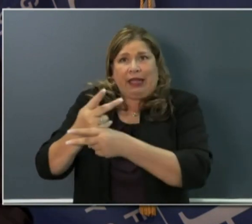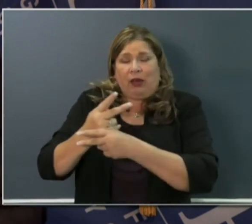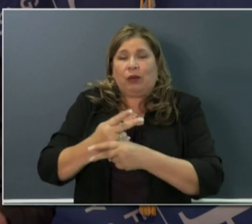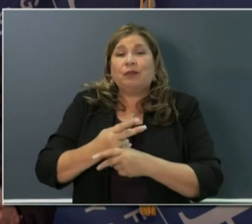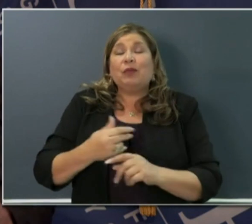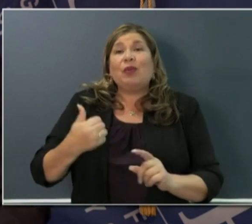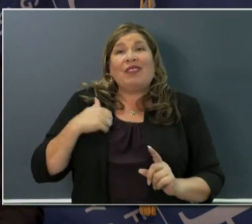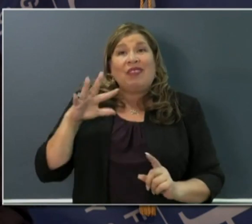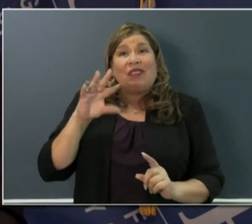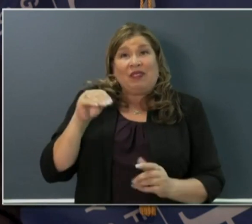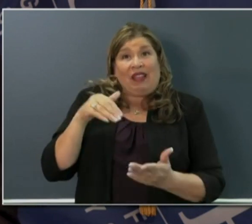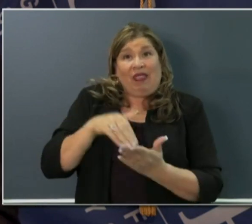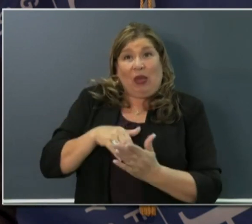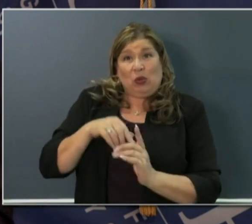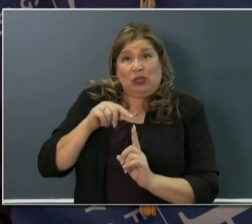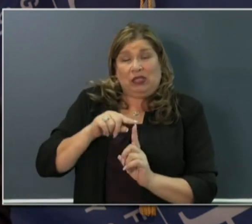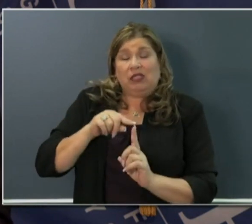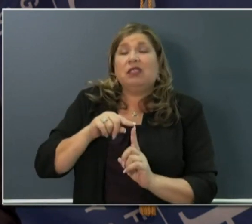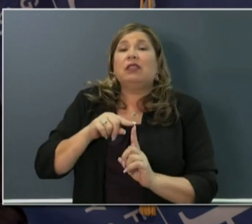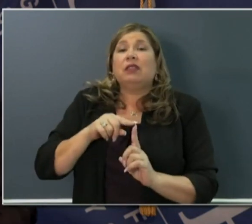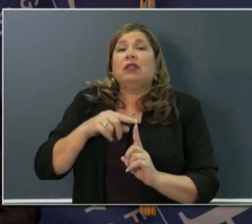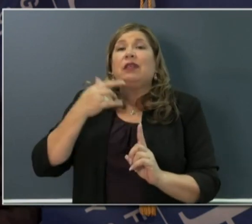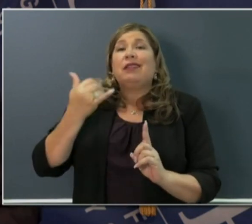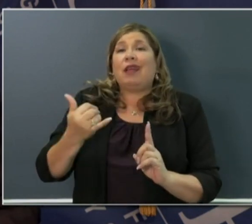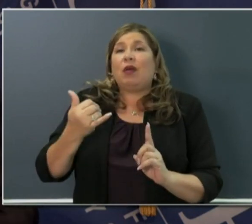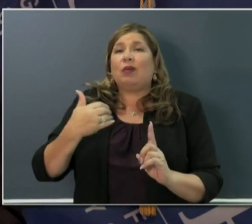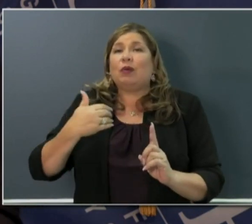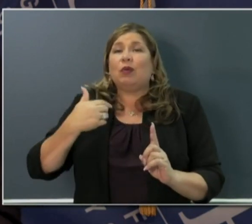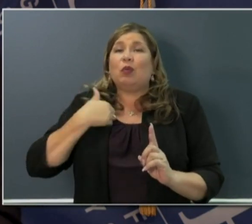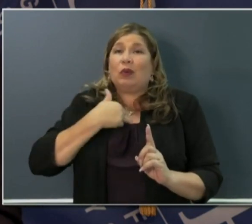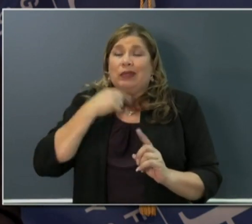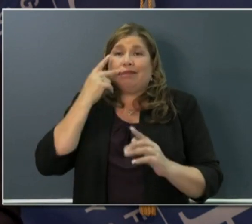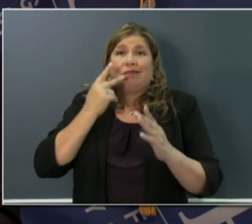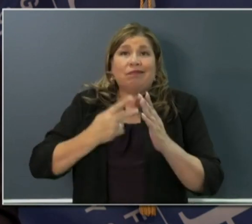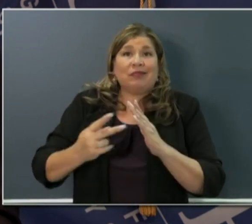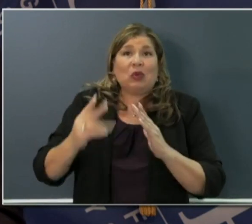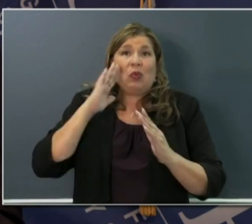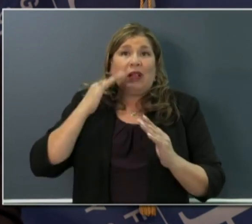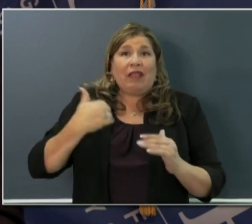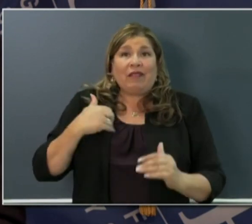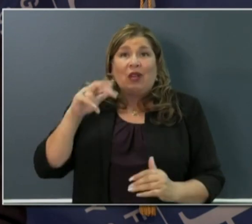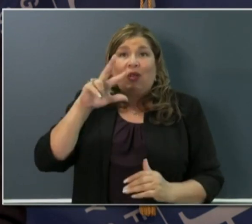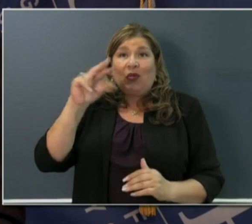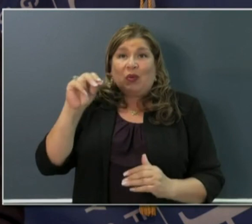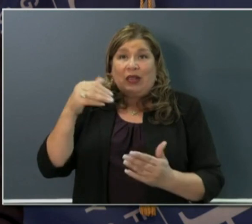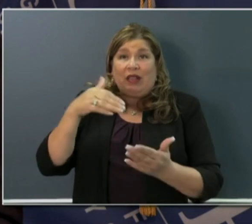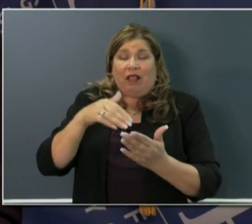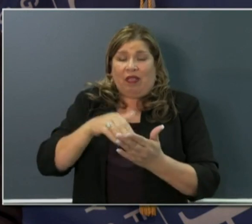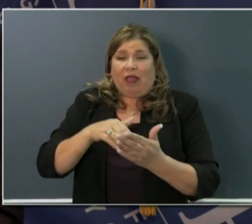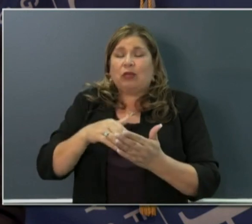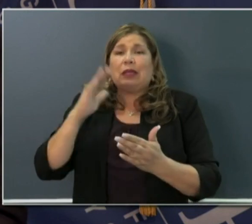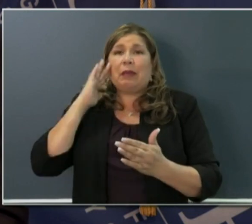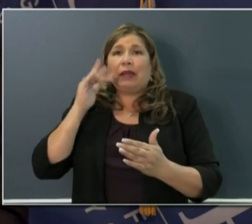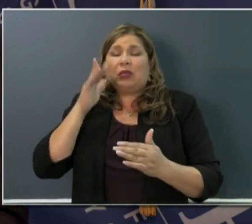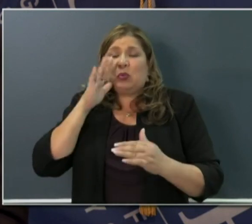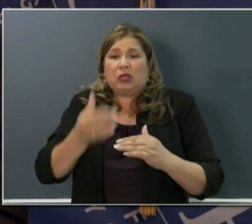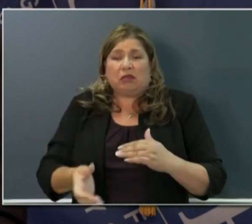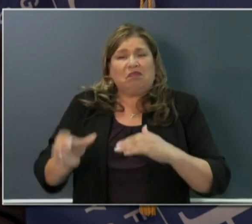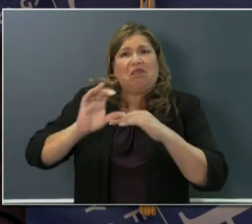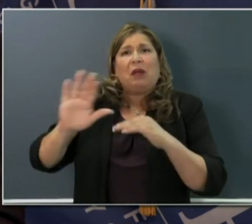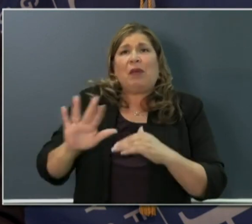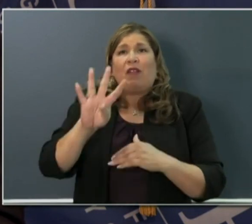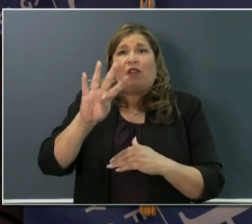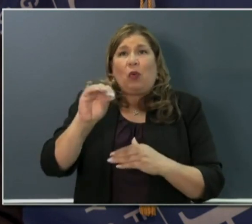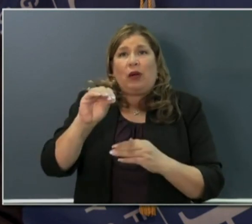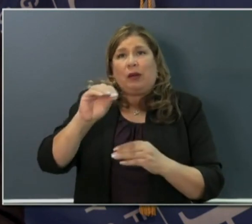number, 30,000 was going to come from an increase of capacity within our hospital system, roughly 40% increase